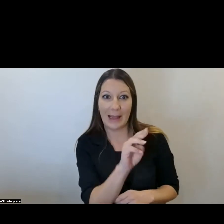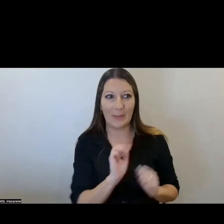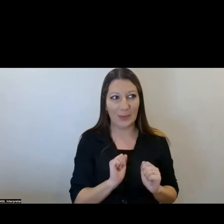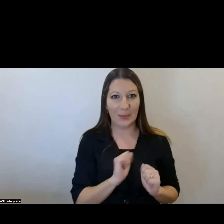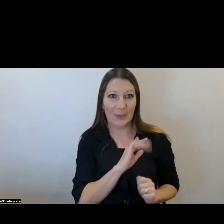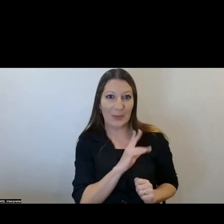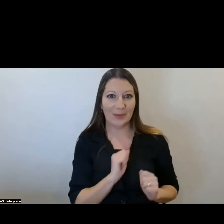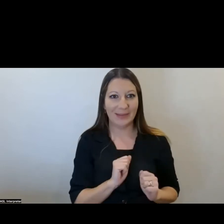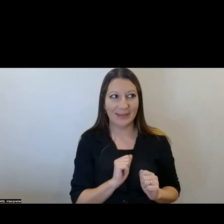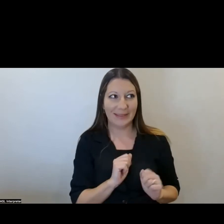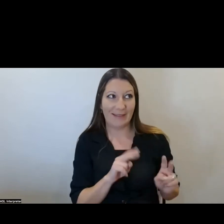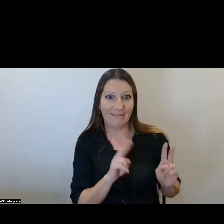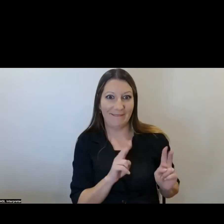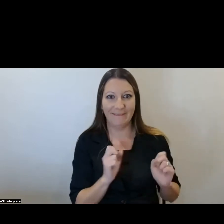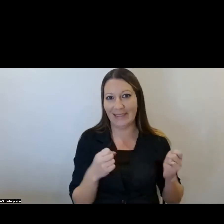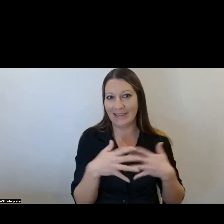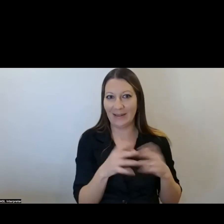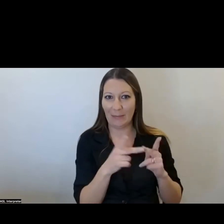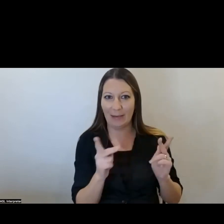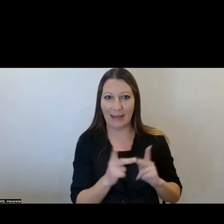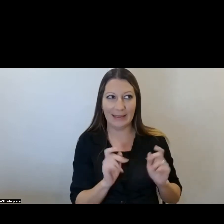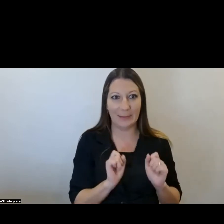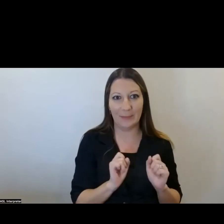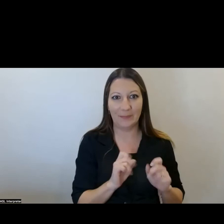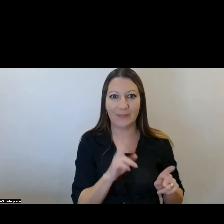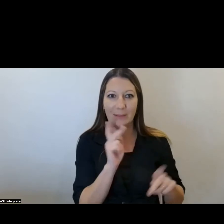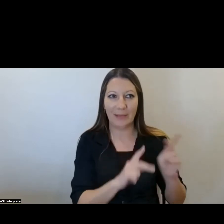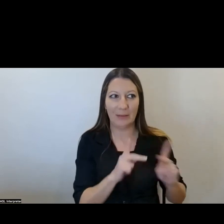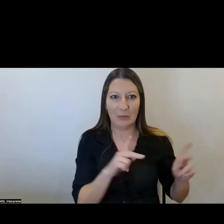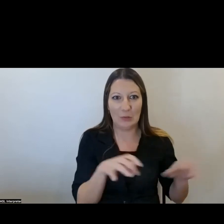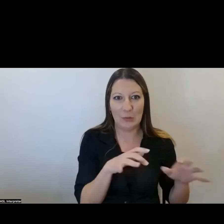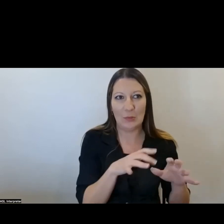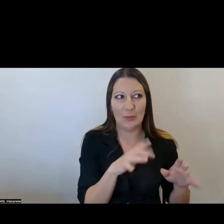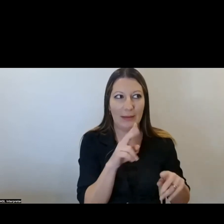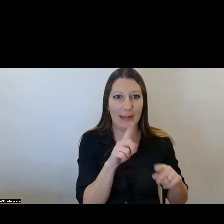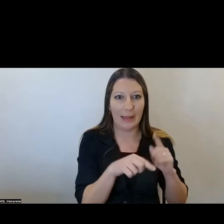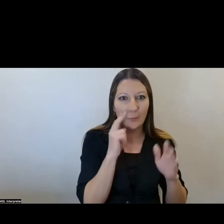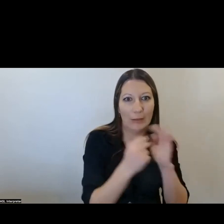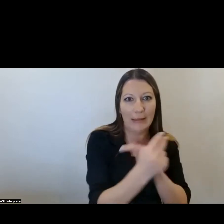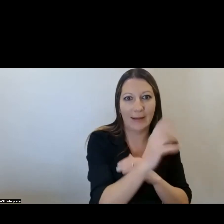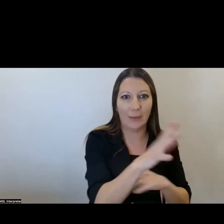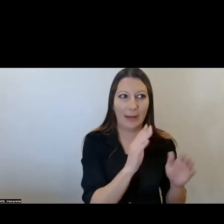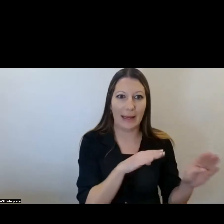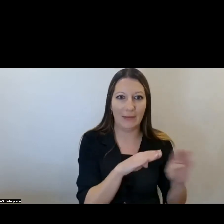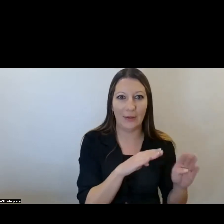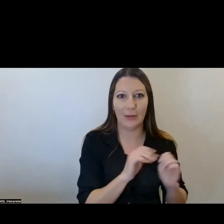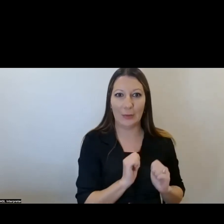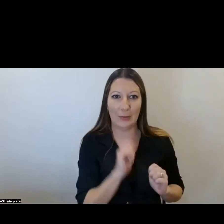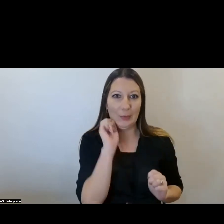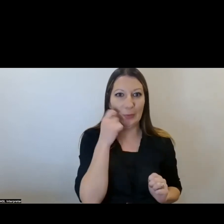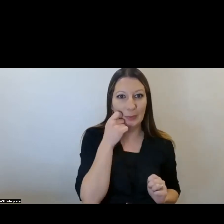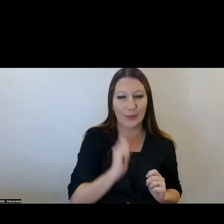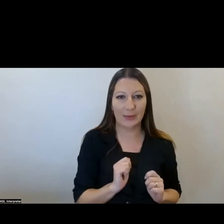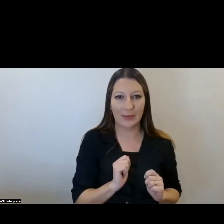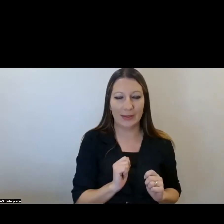scary and people are unpredictable and things. And truth is, anyone spending time in one of these places, they're